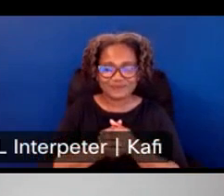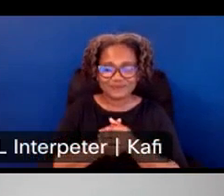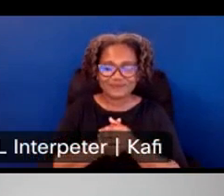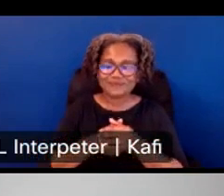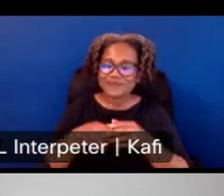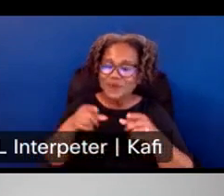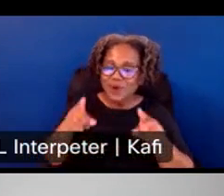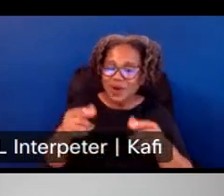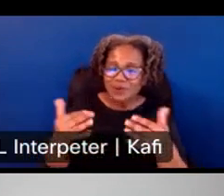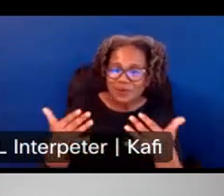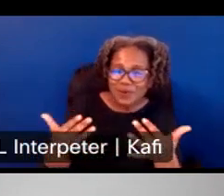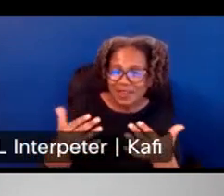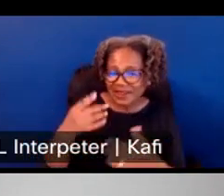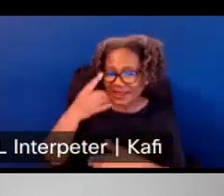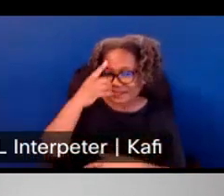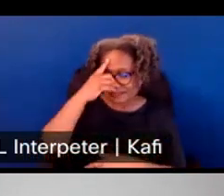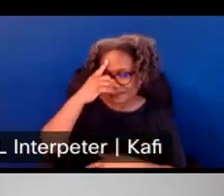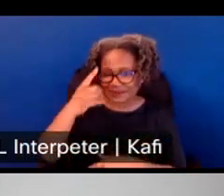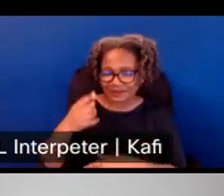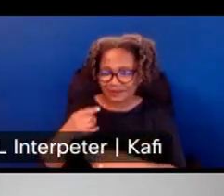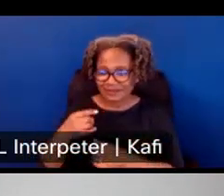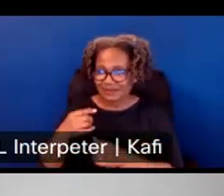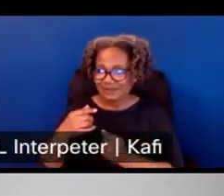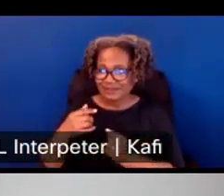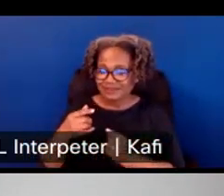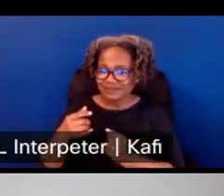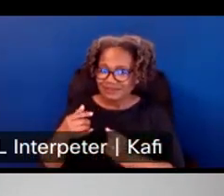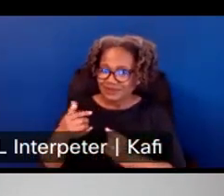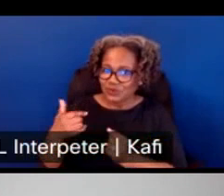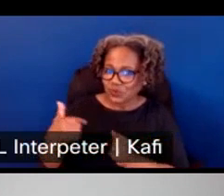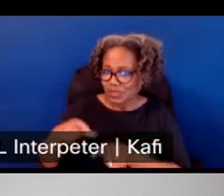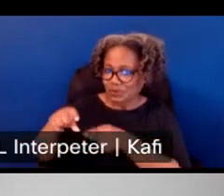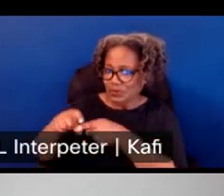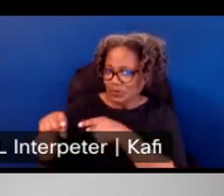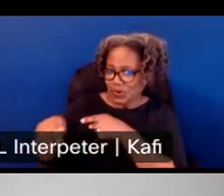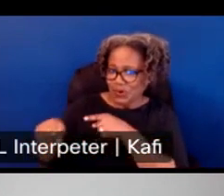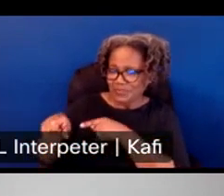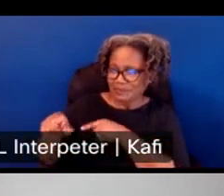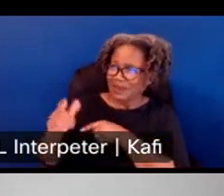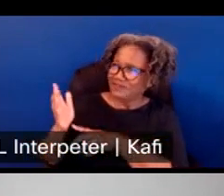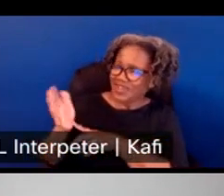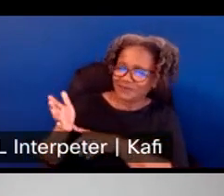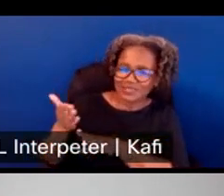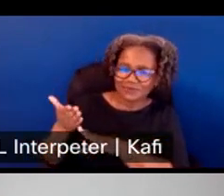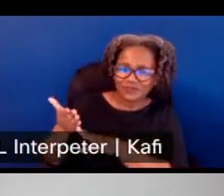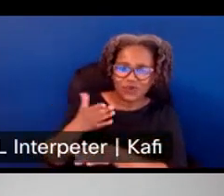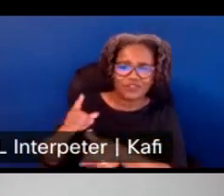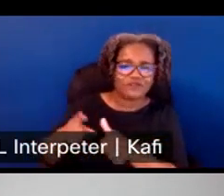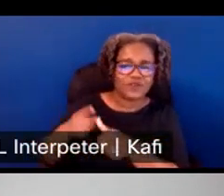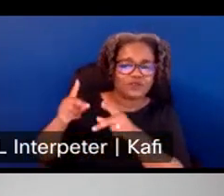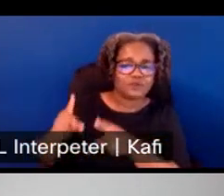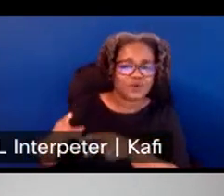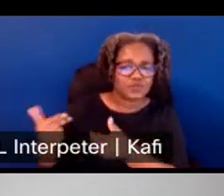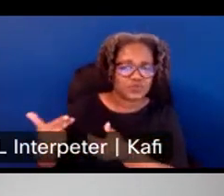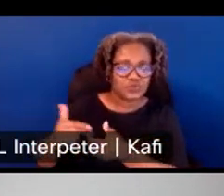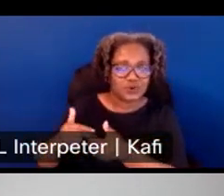5 or 10 minutes before the first person even signed on, and they were in the process of getting on. So I hope there's not an issue with the